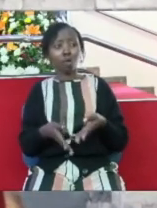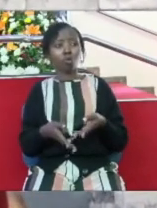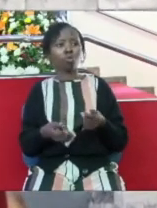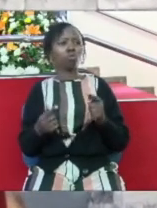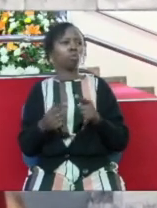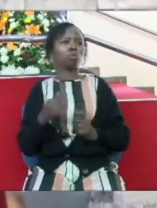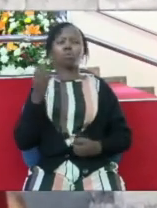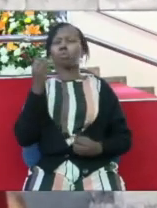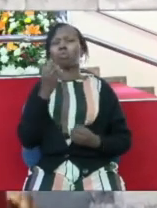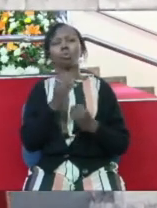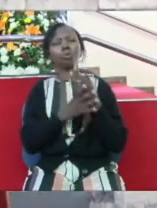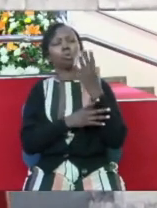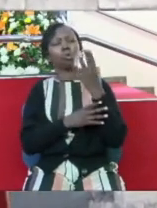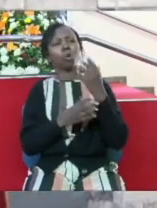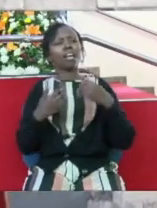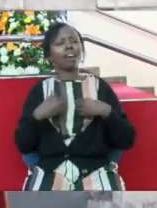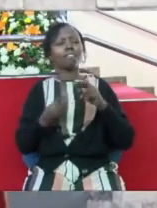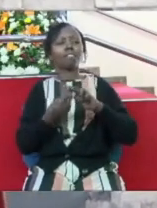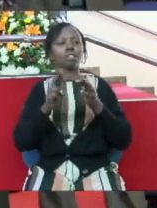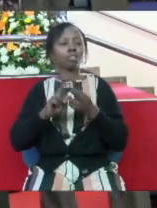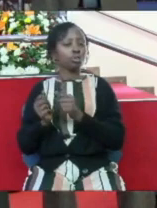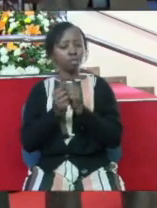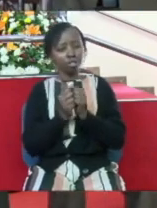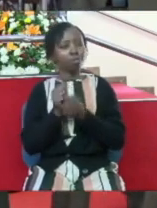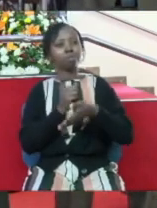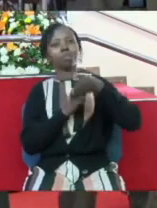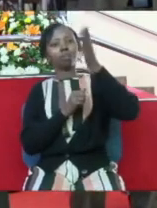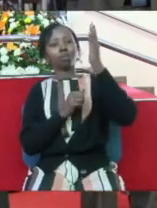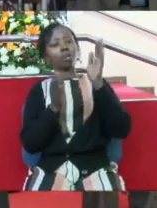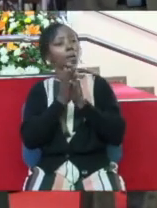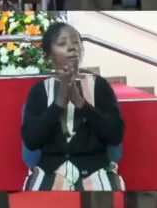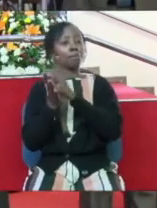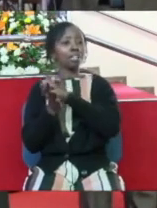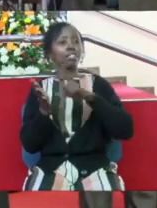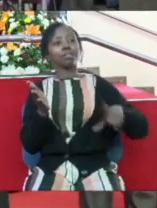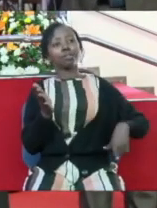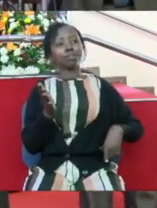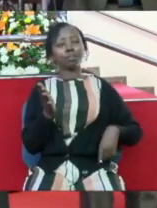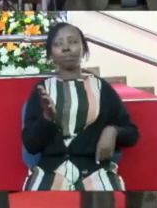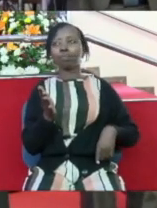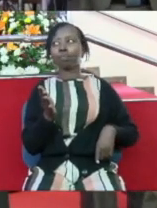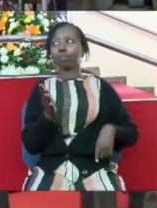grow in intimacy with God. Tukue katika ushirika wetu na Mungu. Praise the name of the Lord. Amen.